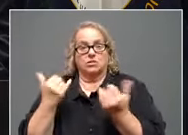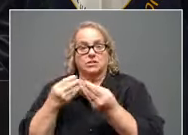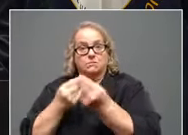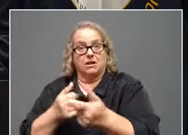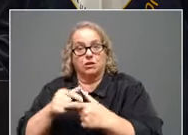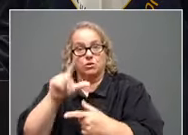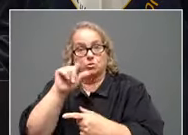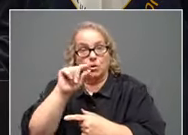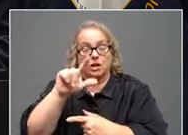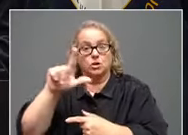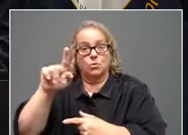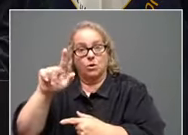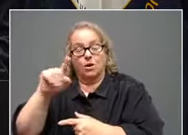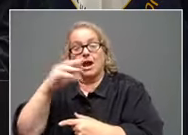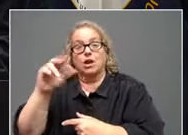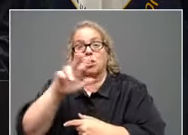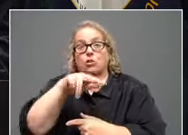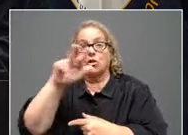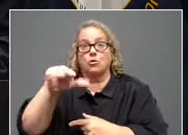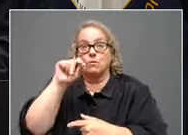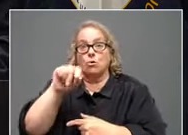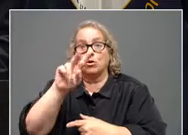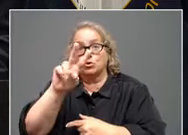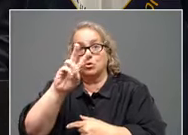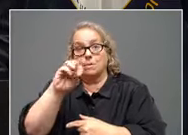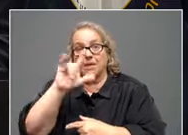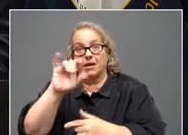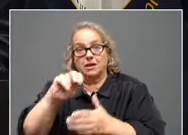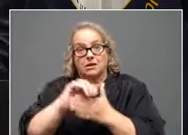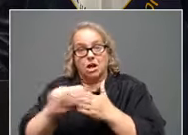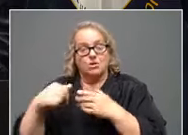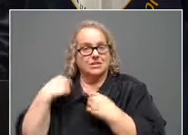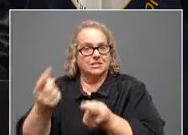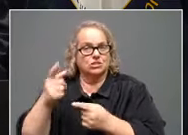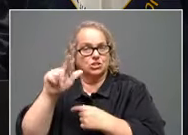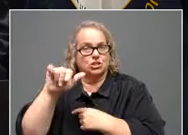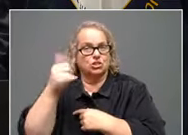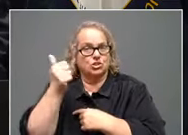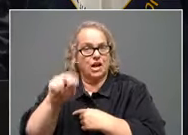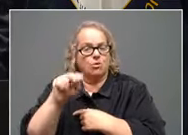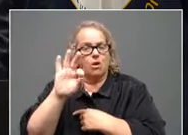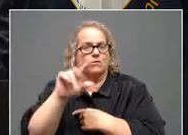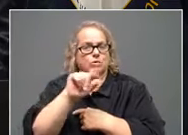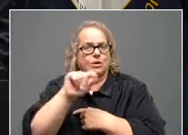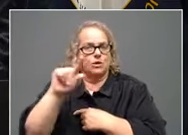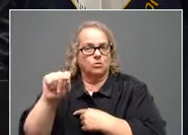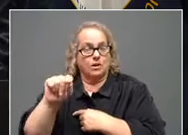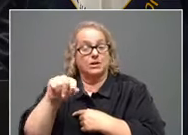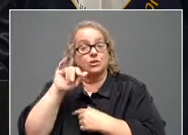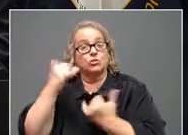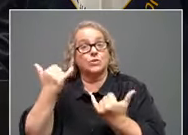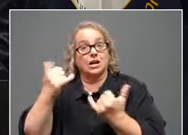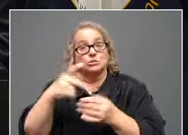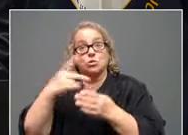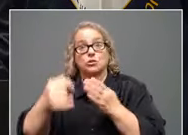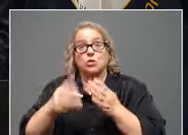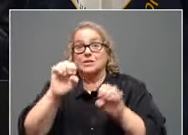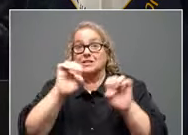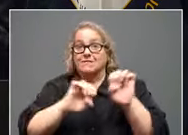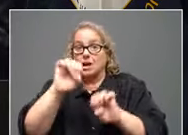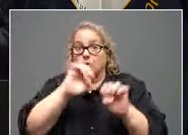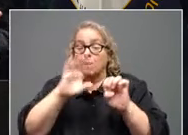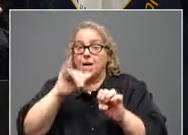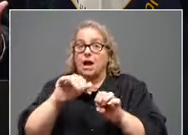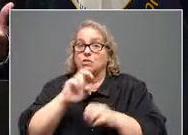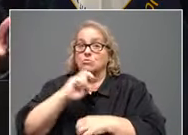and $33.2 million since January of 2020. Today's projects were evaluated by the Transportation Cabinet staff,